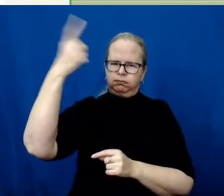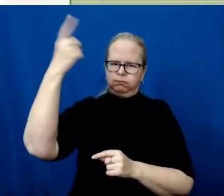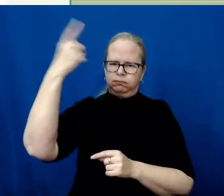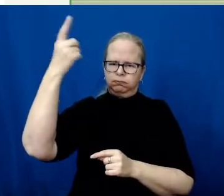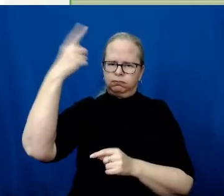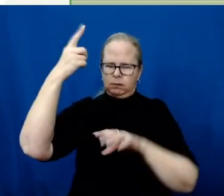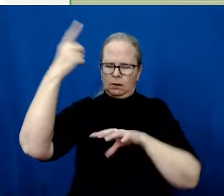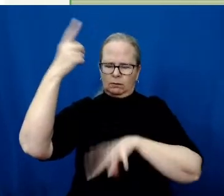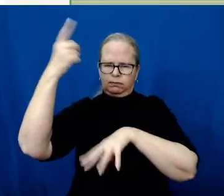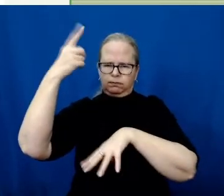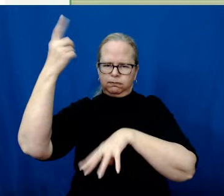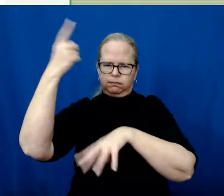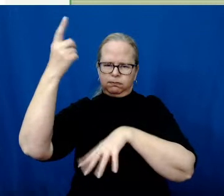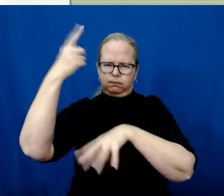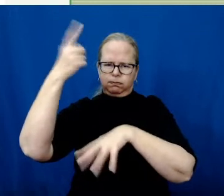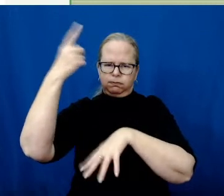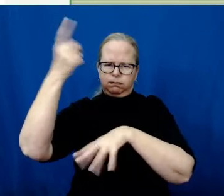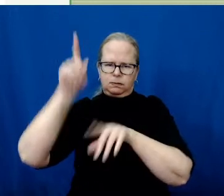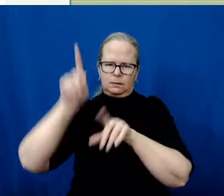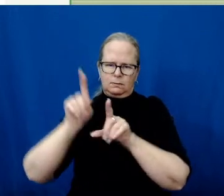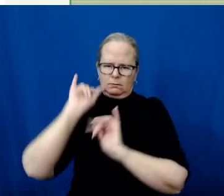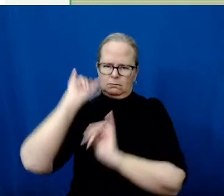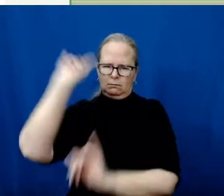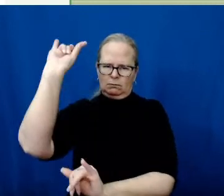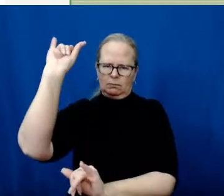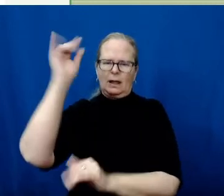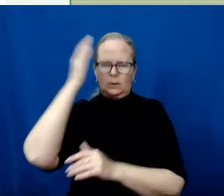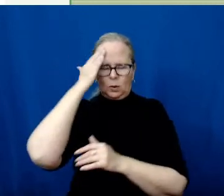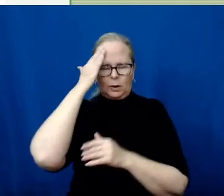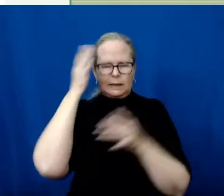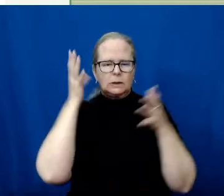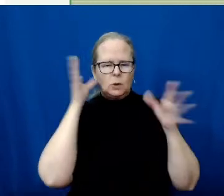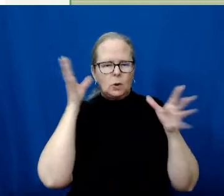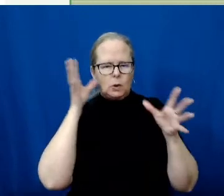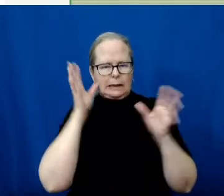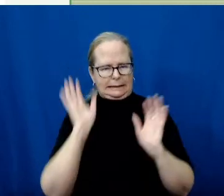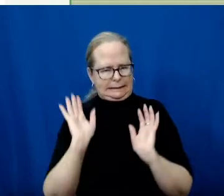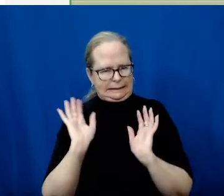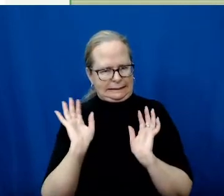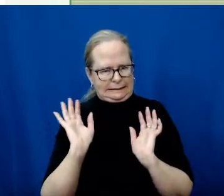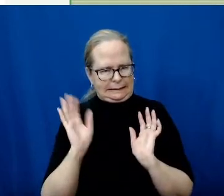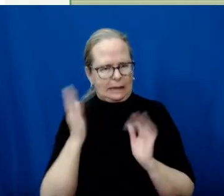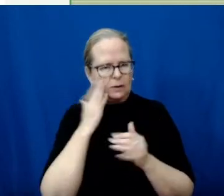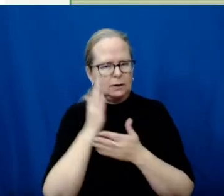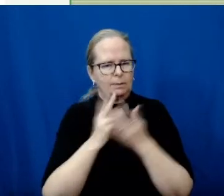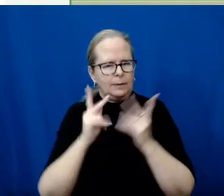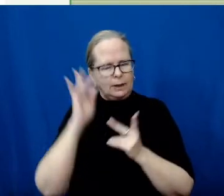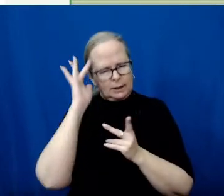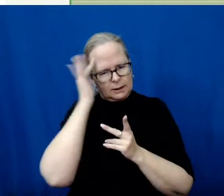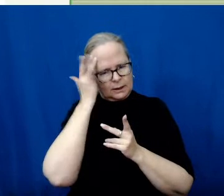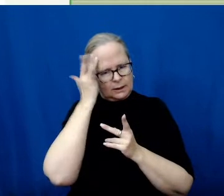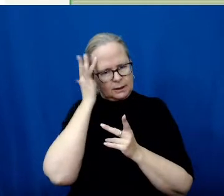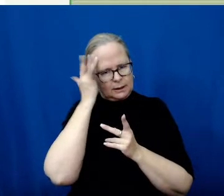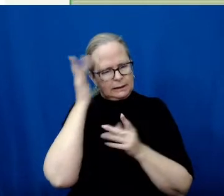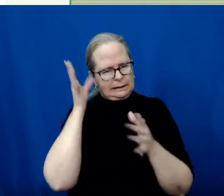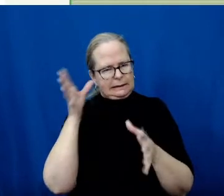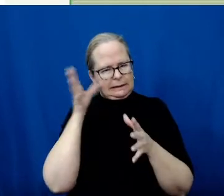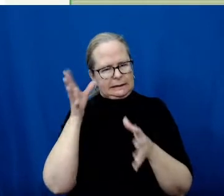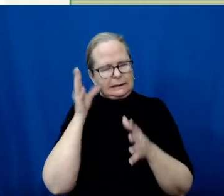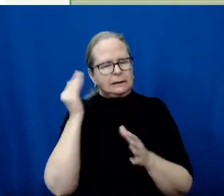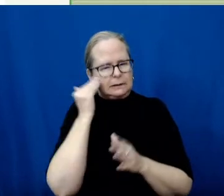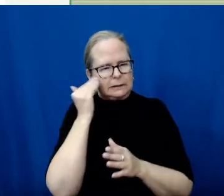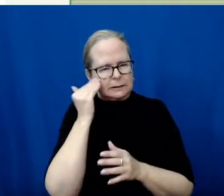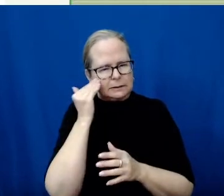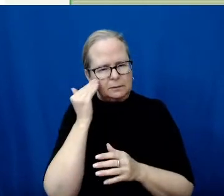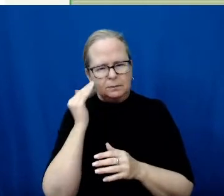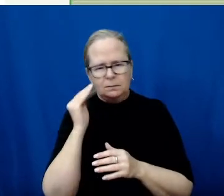Some people might find that to be a problem for them sleeping. On the low speed, they're not too bad. But